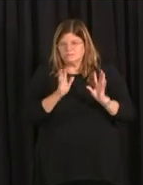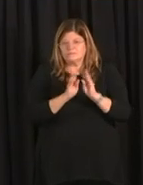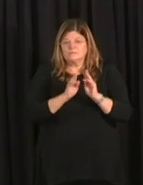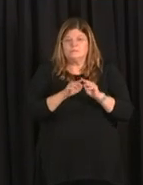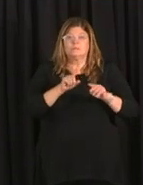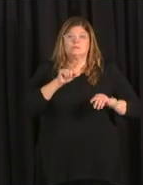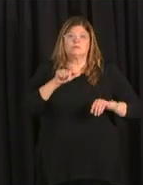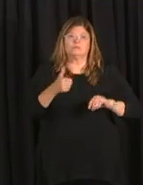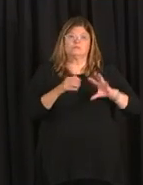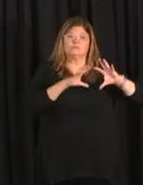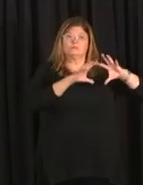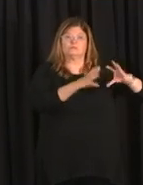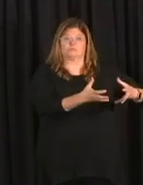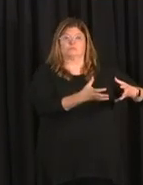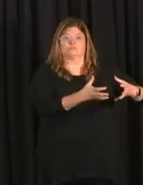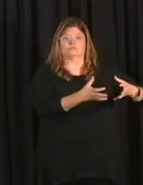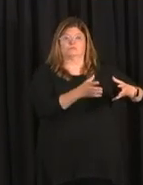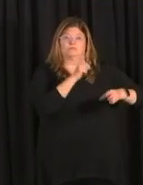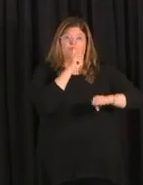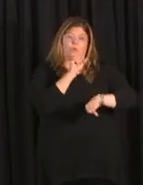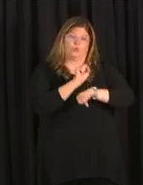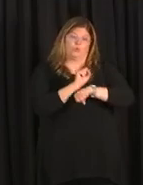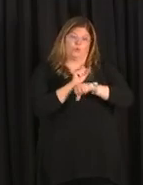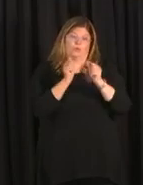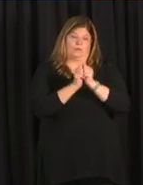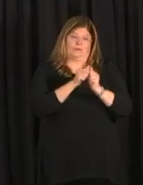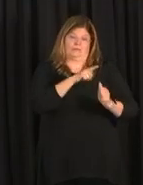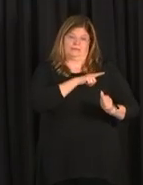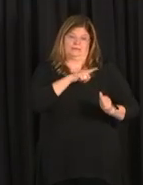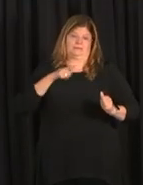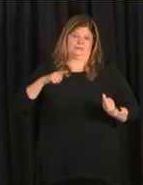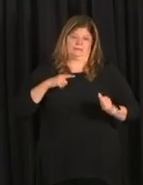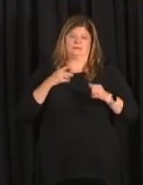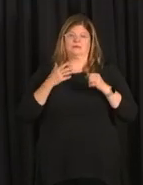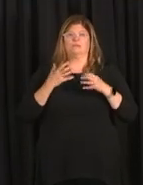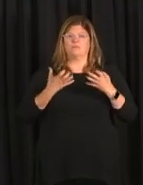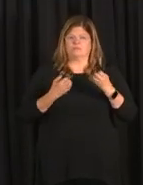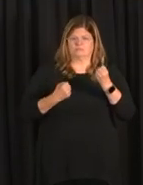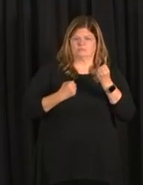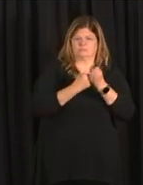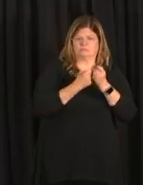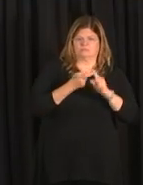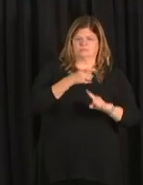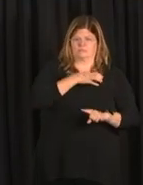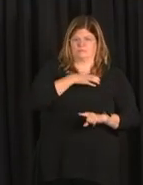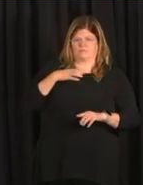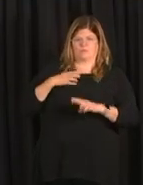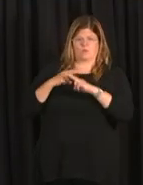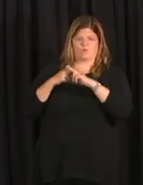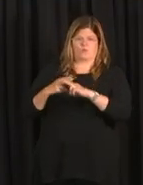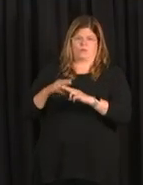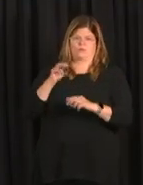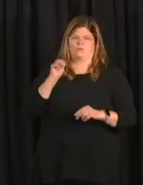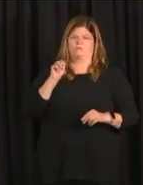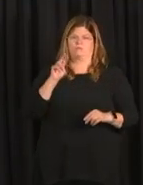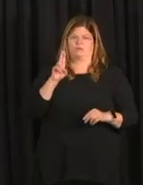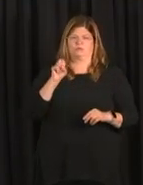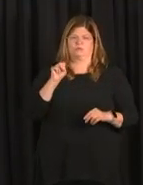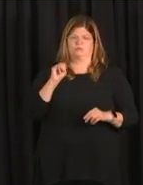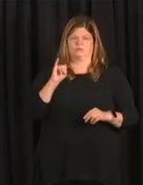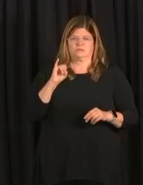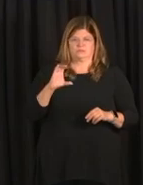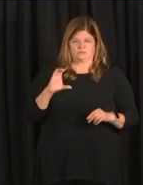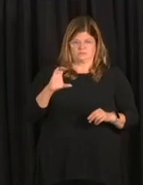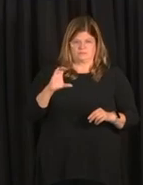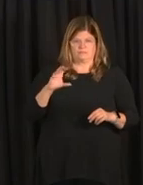is working its way with legislation that they would like support from the council called the Music Venues Relief Act. And it specifically